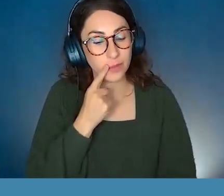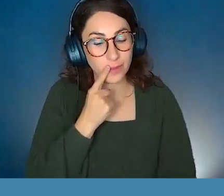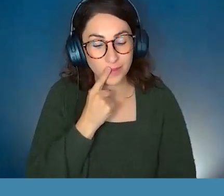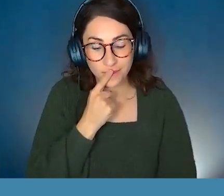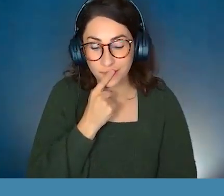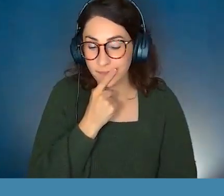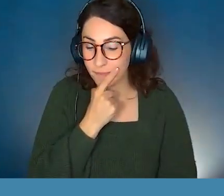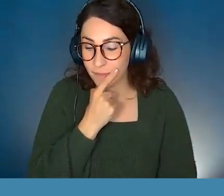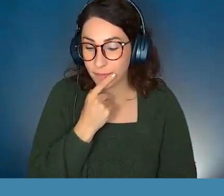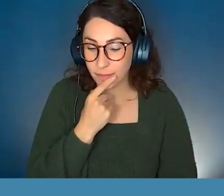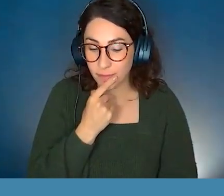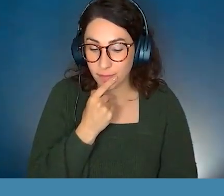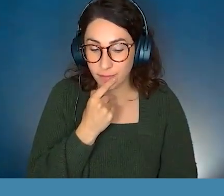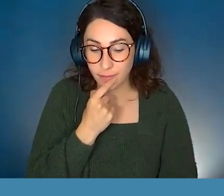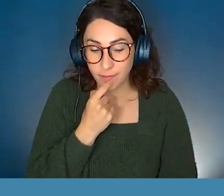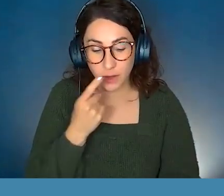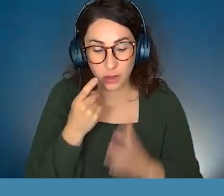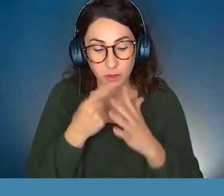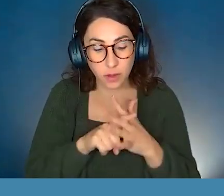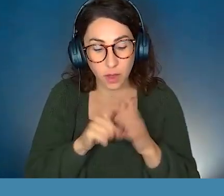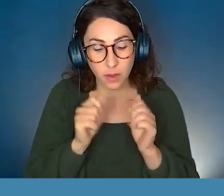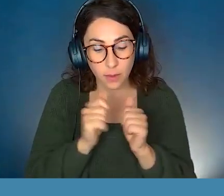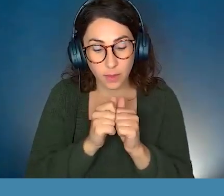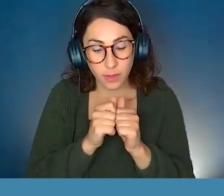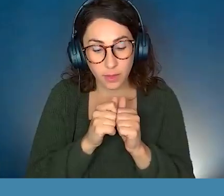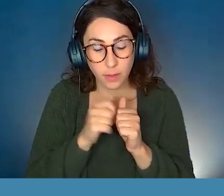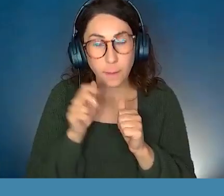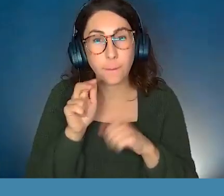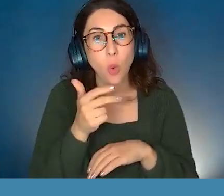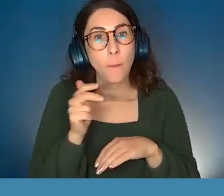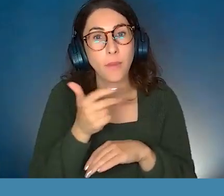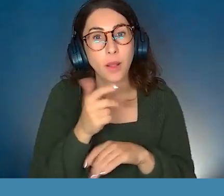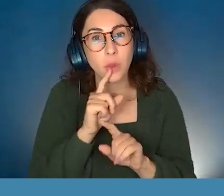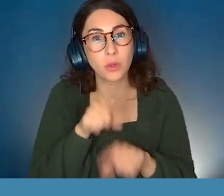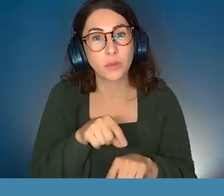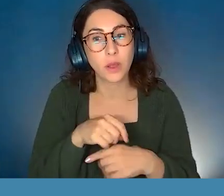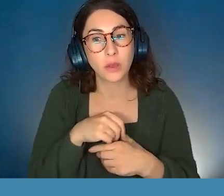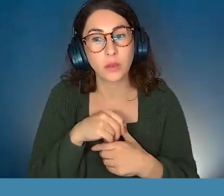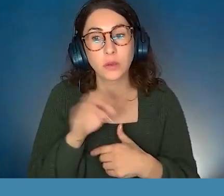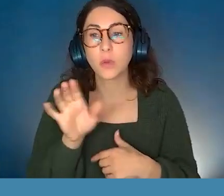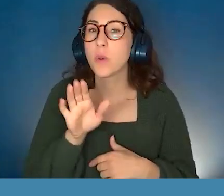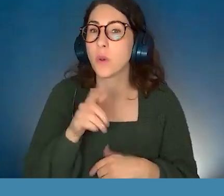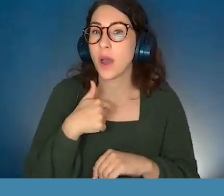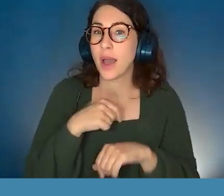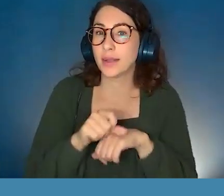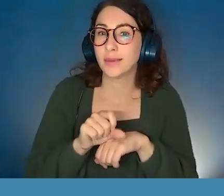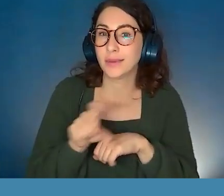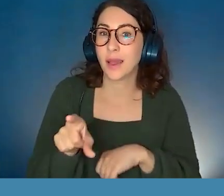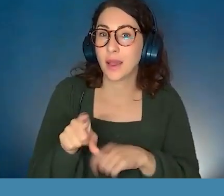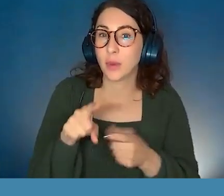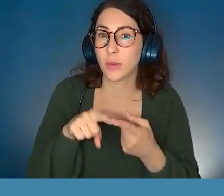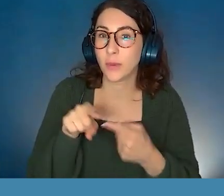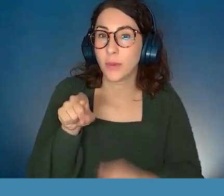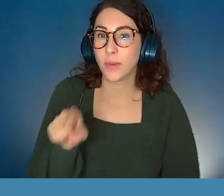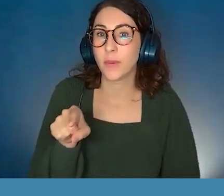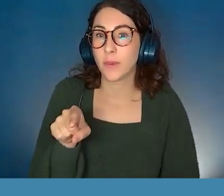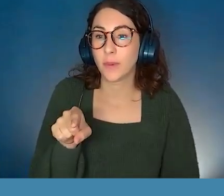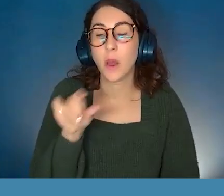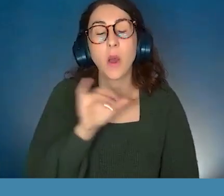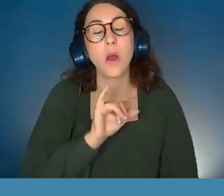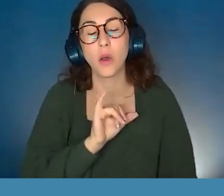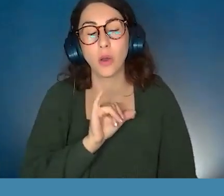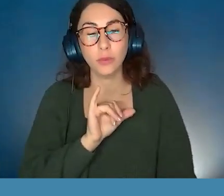it started with the mobile response, did it not? No, I'm sorry. I sent it to you, Robin. I can. Oh, you sent it directly to me.